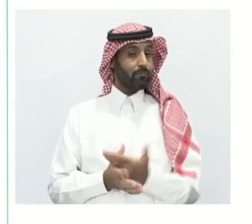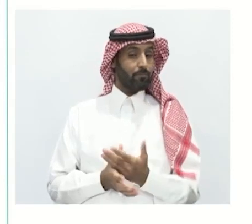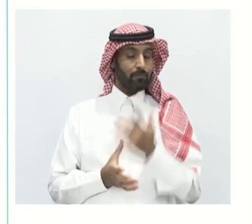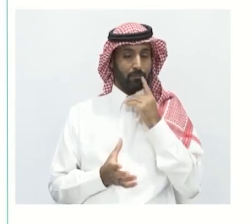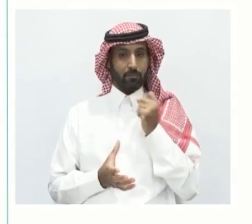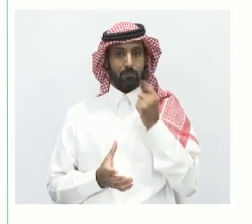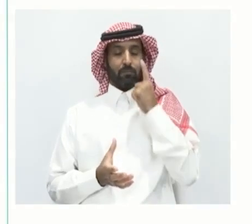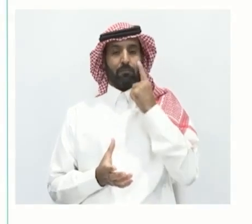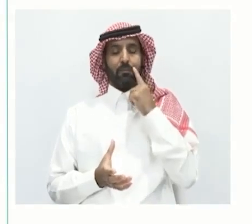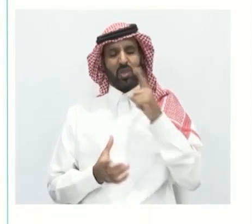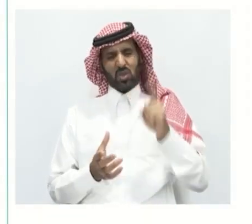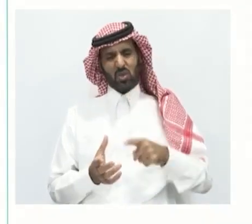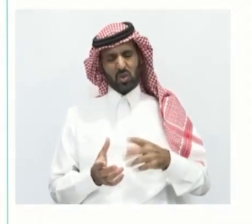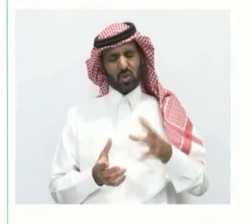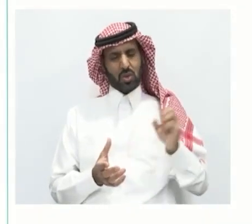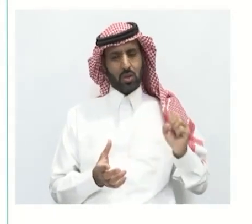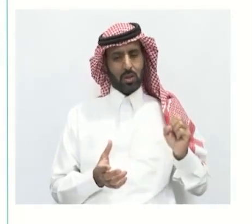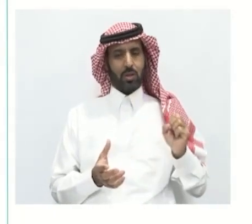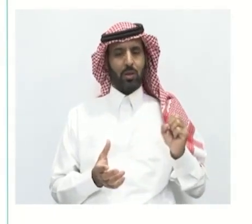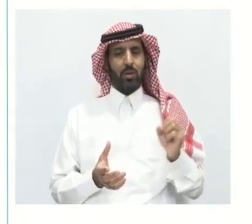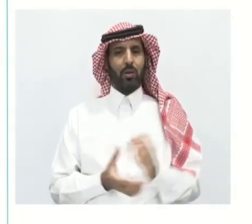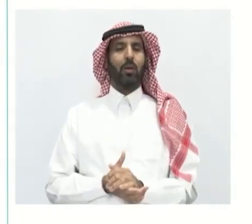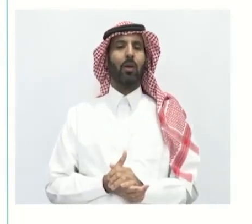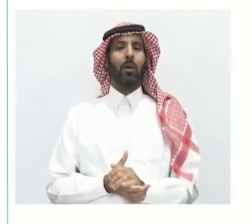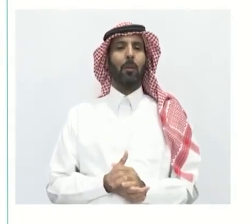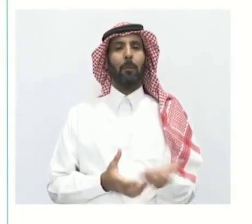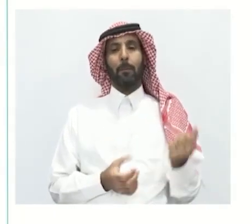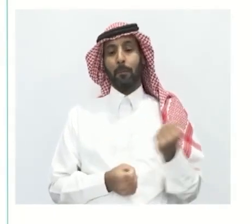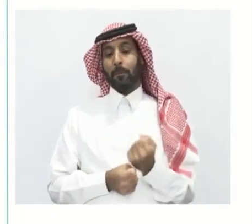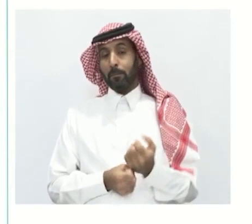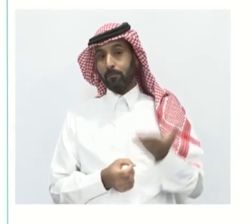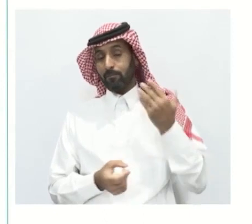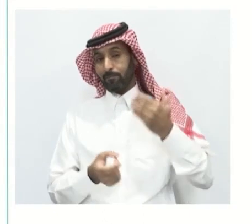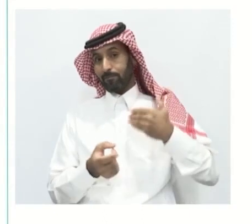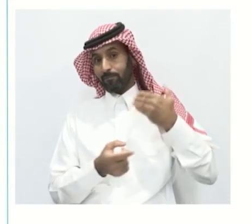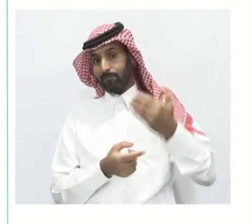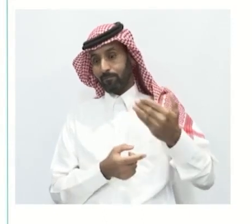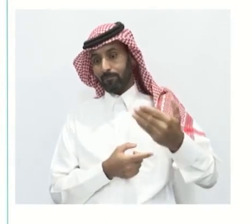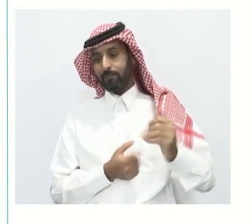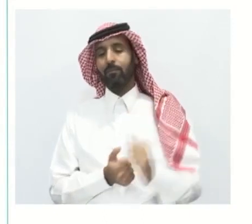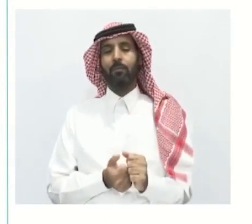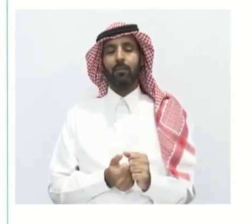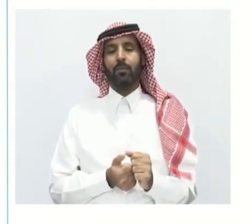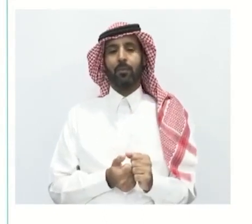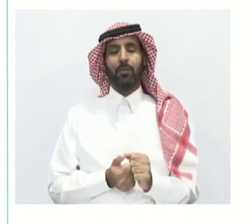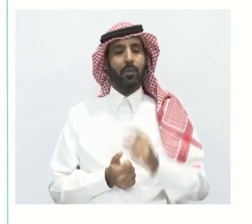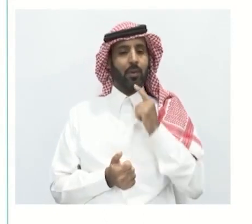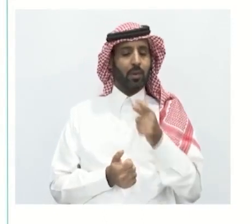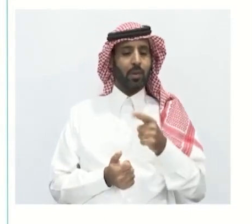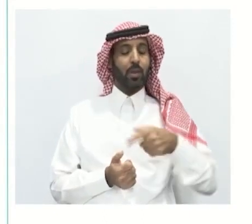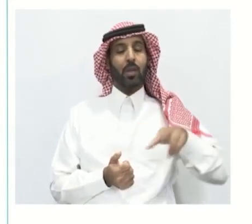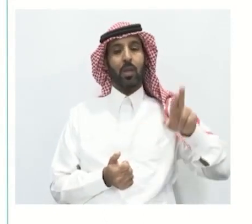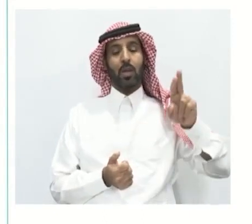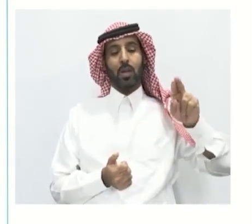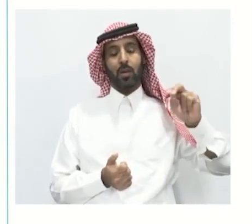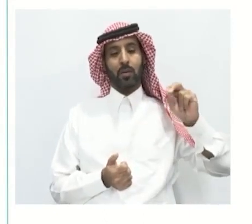up all night. The past progressive, let's talk about the past progressive here. We use the